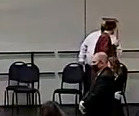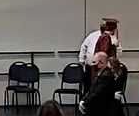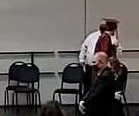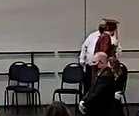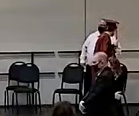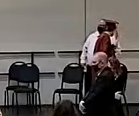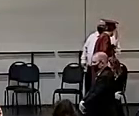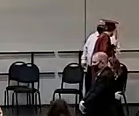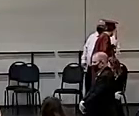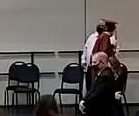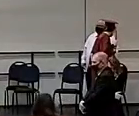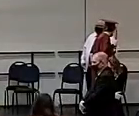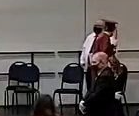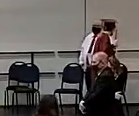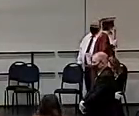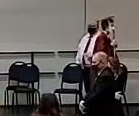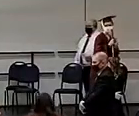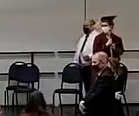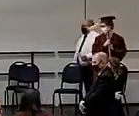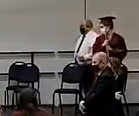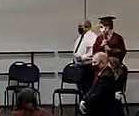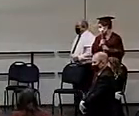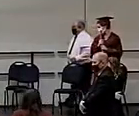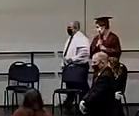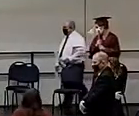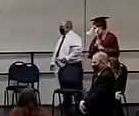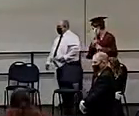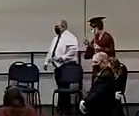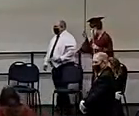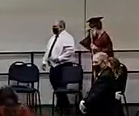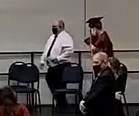Walking together, they go through the center of the room.